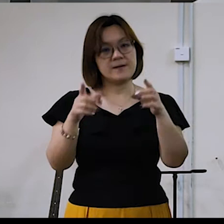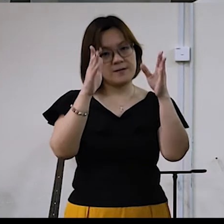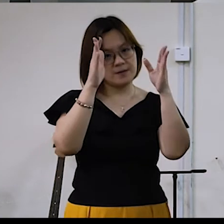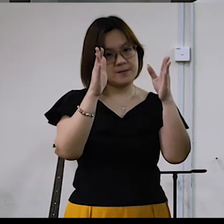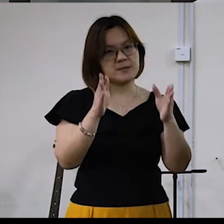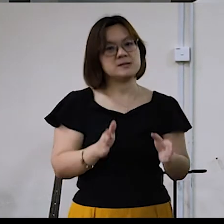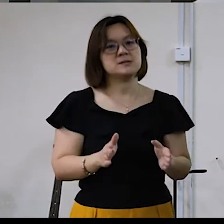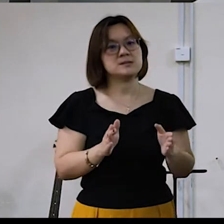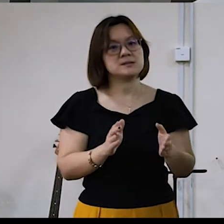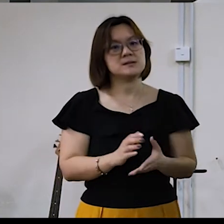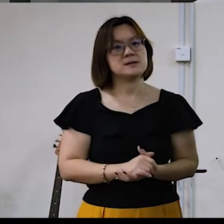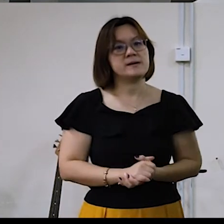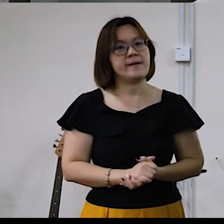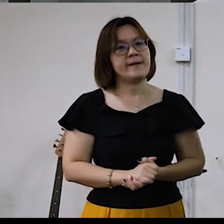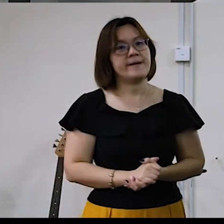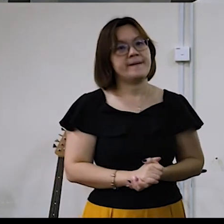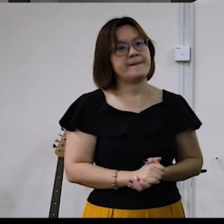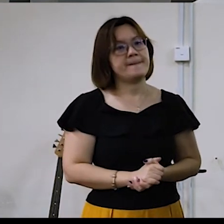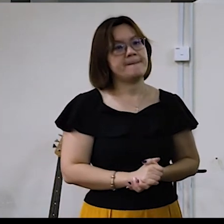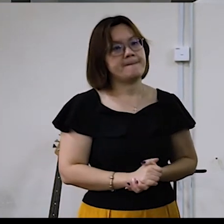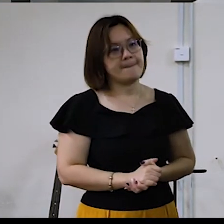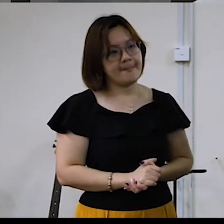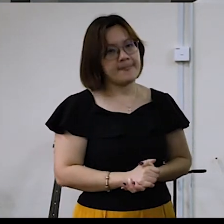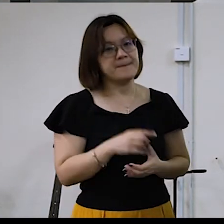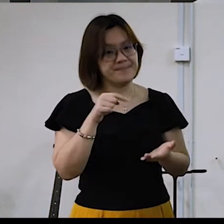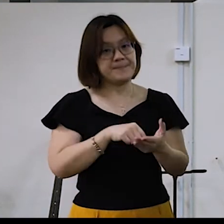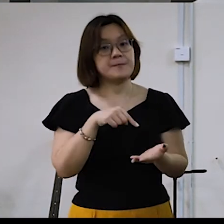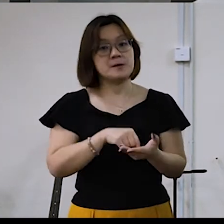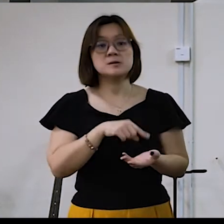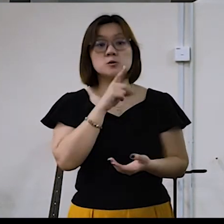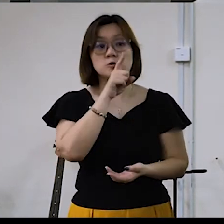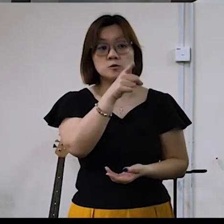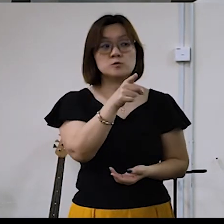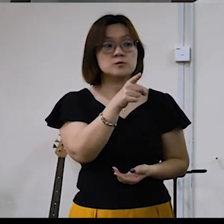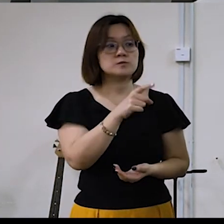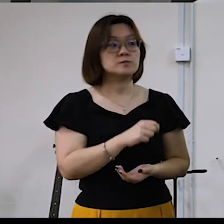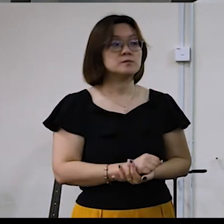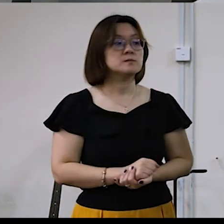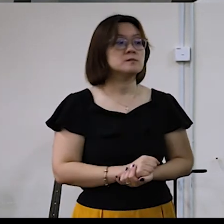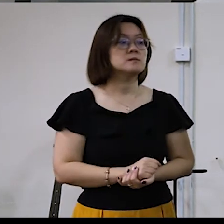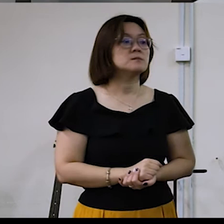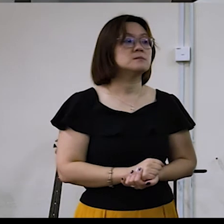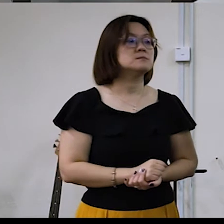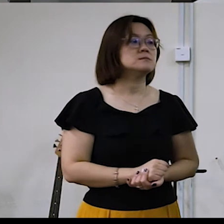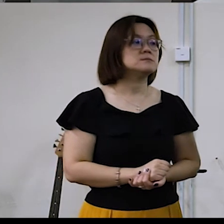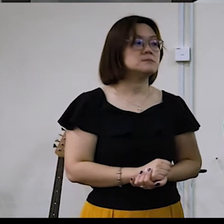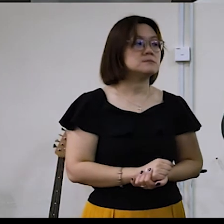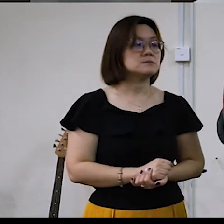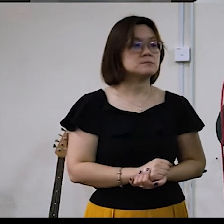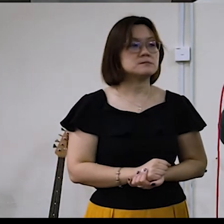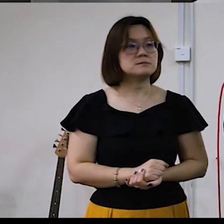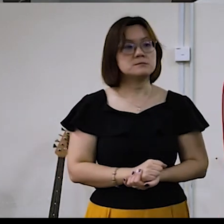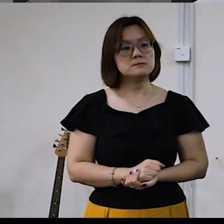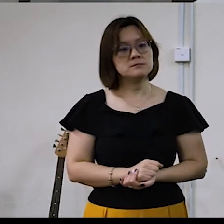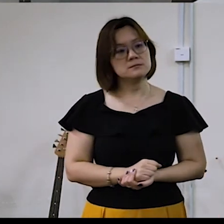this kind of sermon. We are preaching truth. Who can say amen? Amen. When you speak to the Holy Spirit, you actually, I mean, mysteriously,